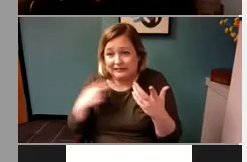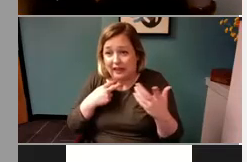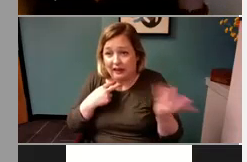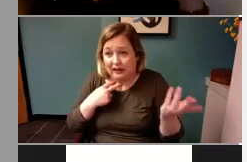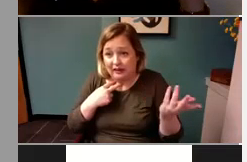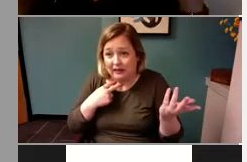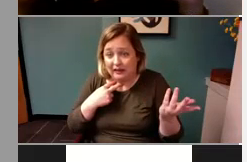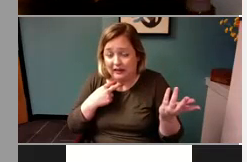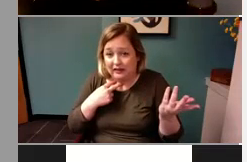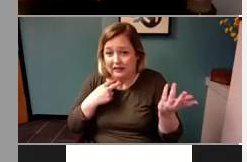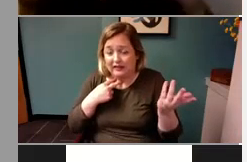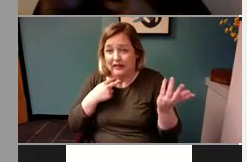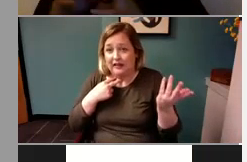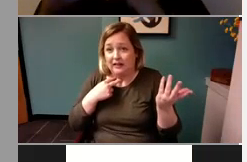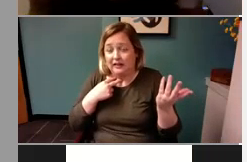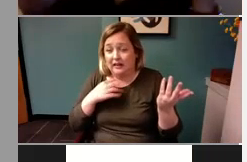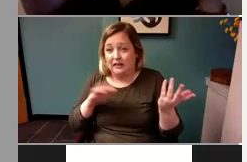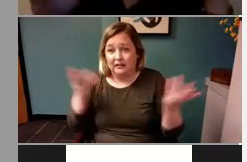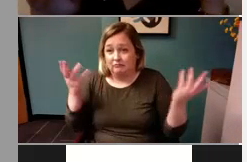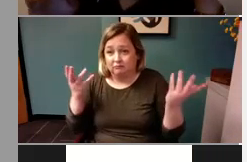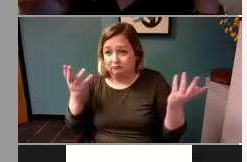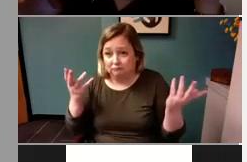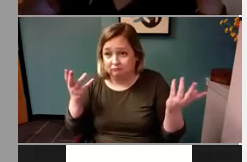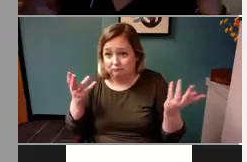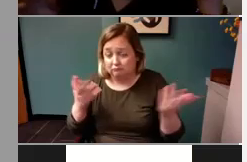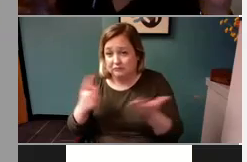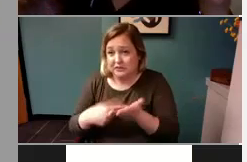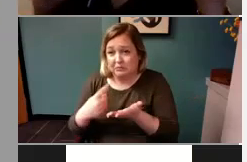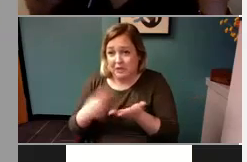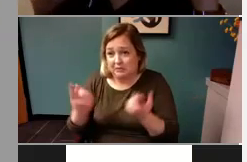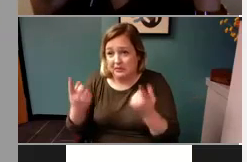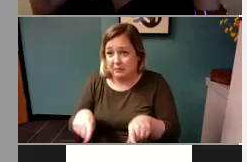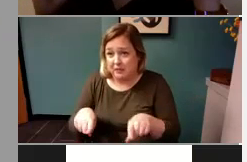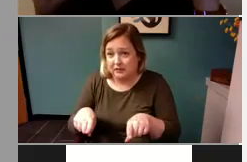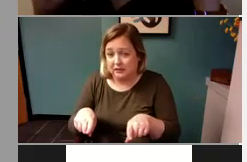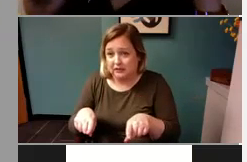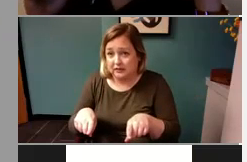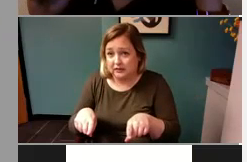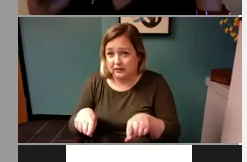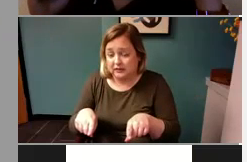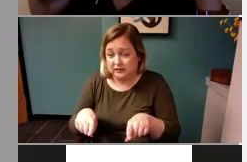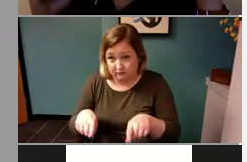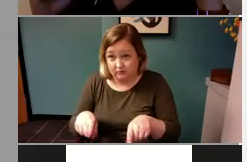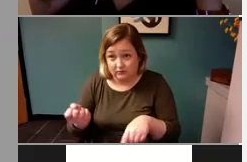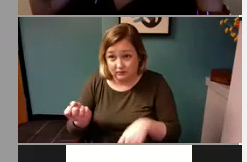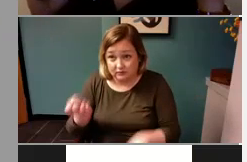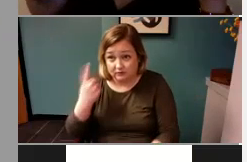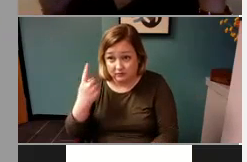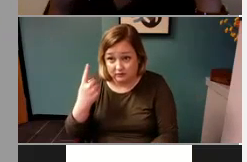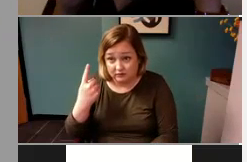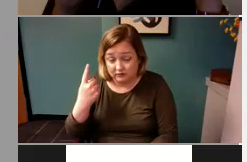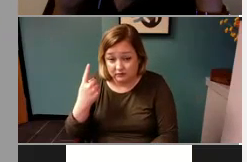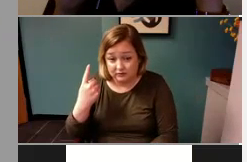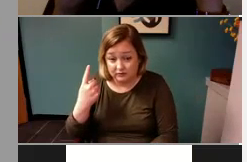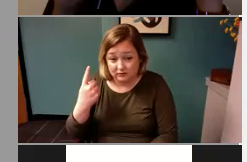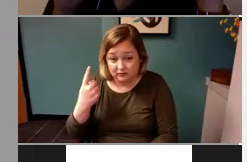representation that is completely untangled and a completely planar graph. Does everyone agree with that? Except